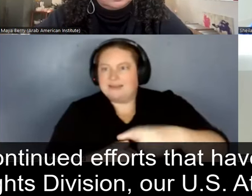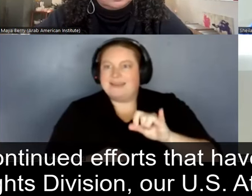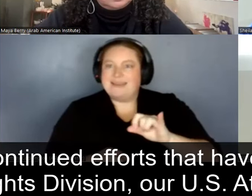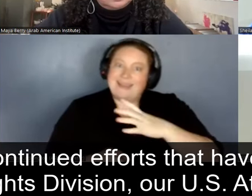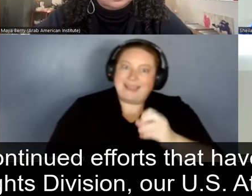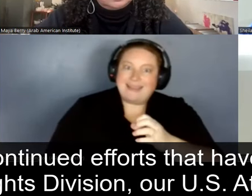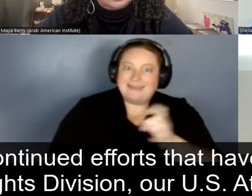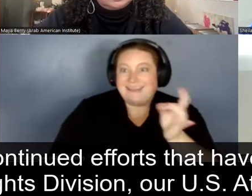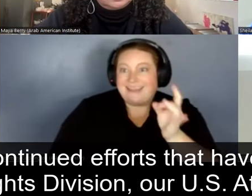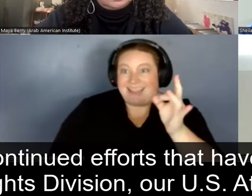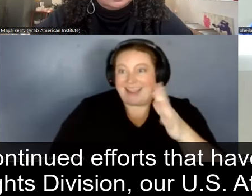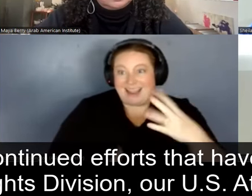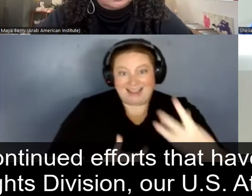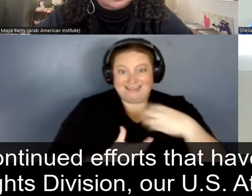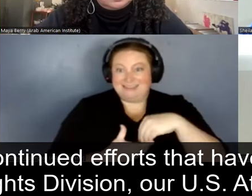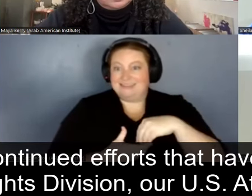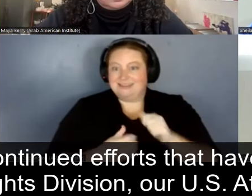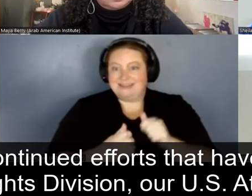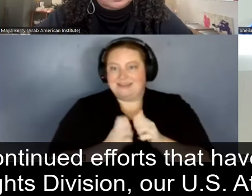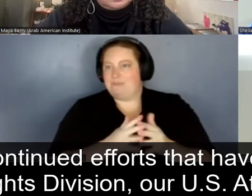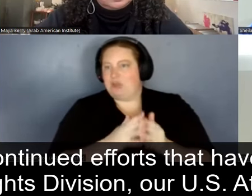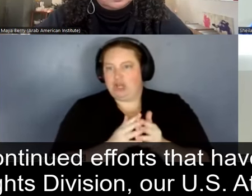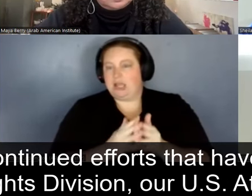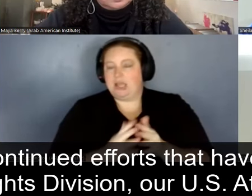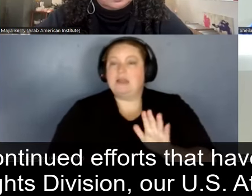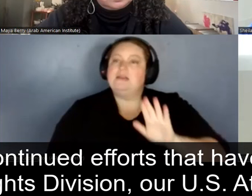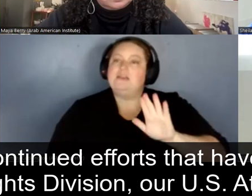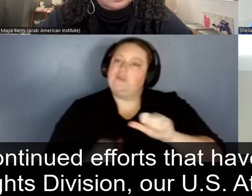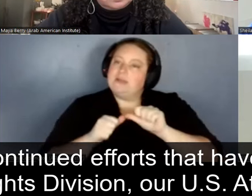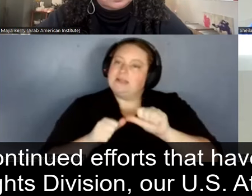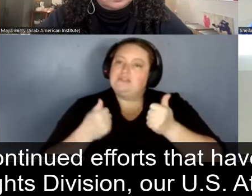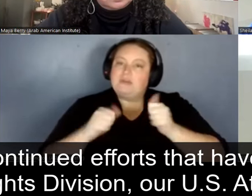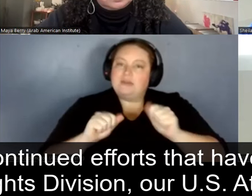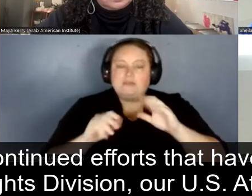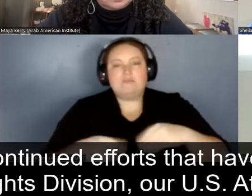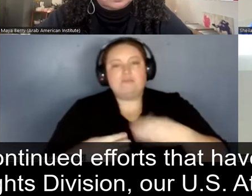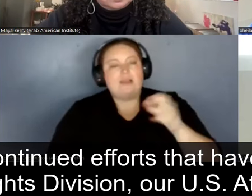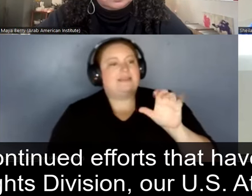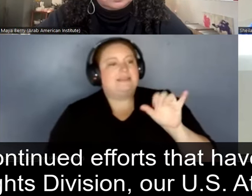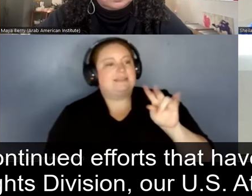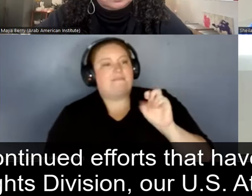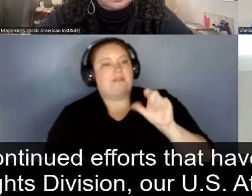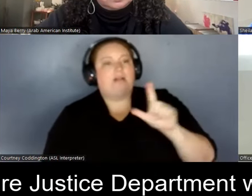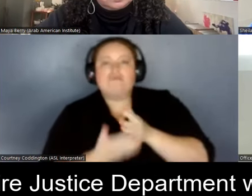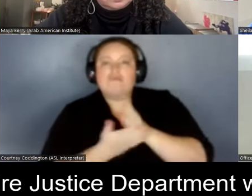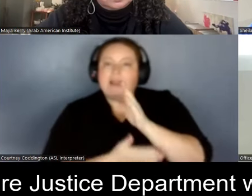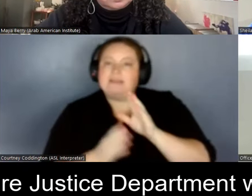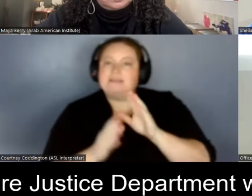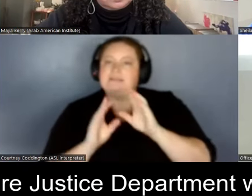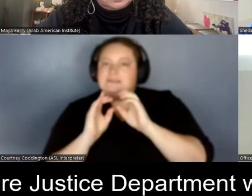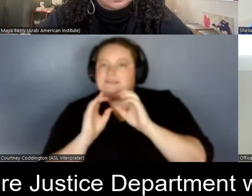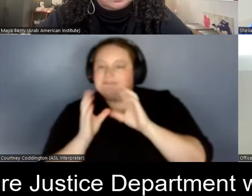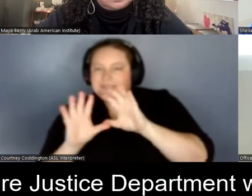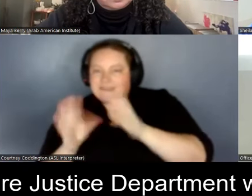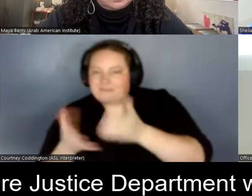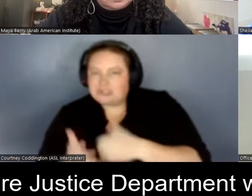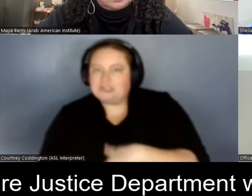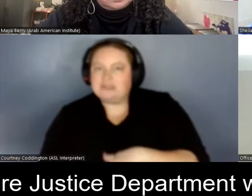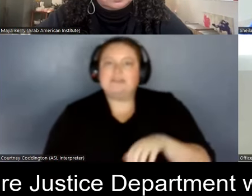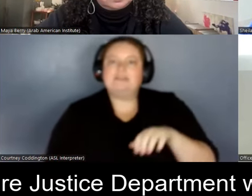America. And your continued efforts have provided the Civil Rights Division, our U.S. Attorney's offices, and the